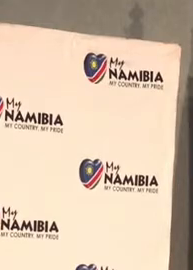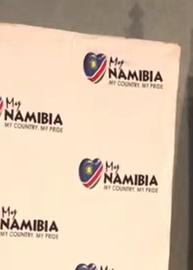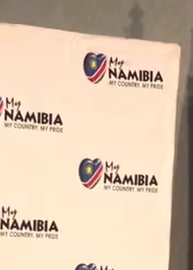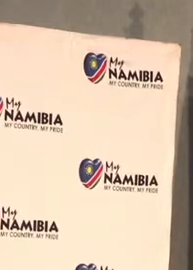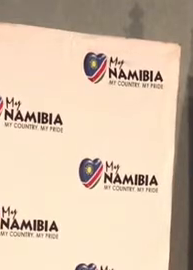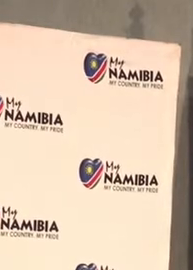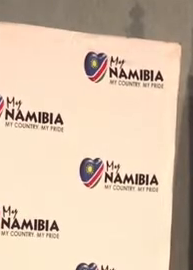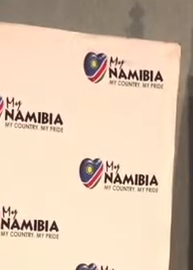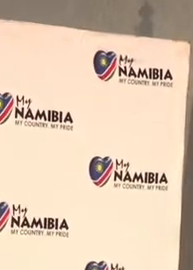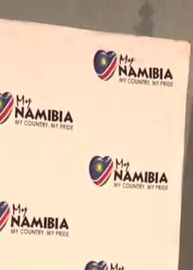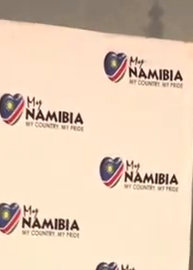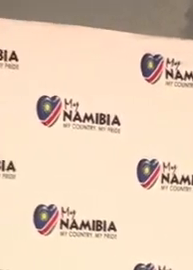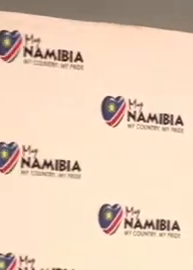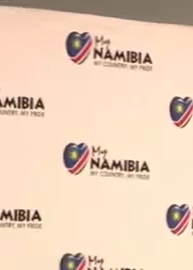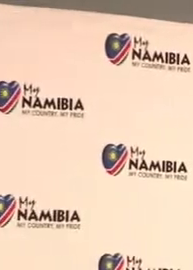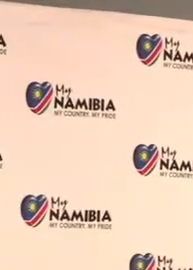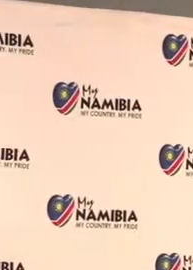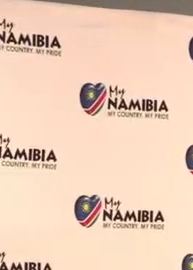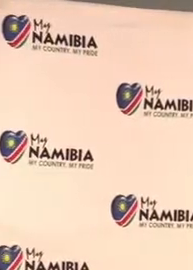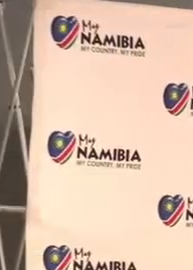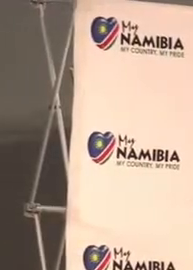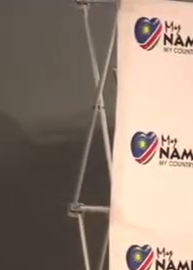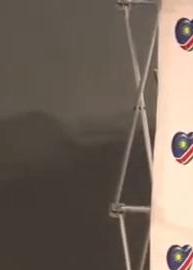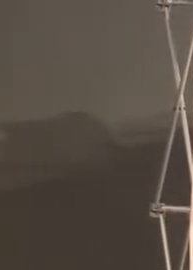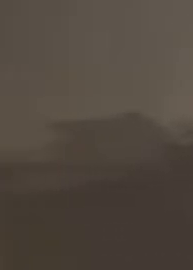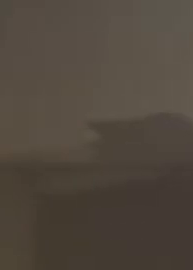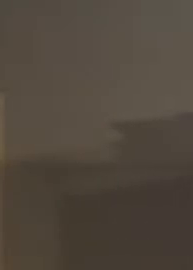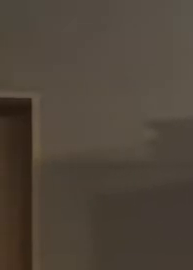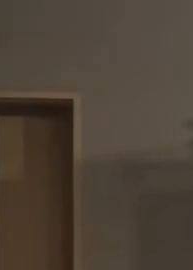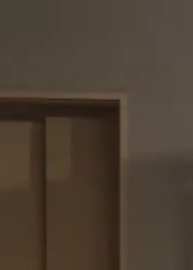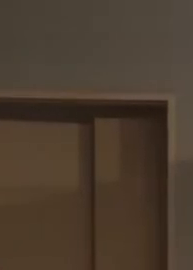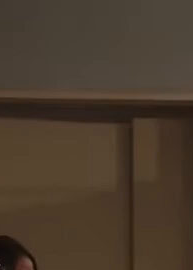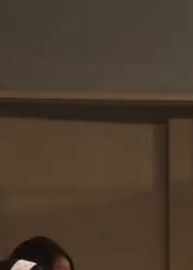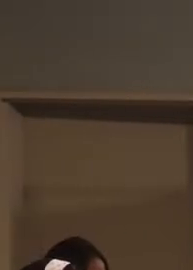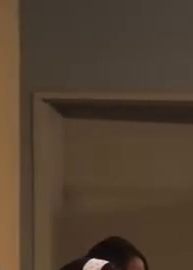This morning, obviously there are issues around the